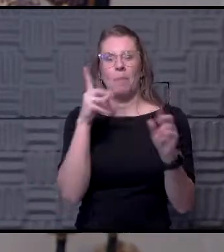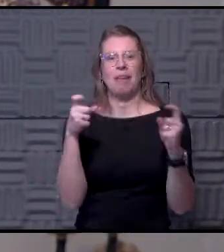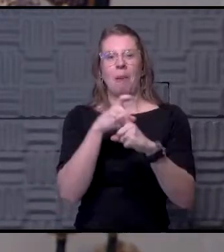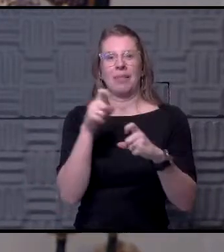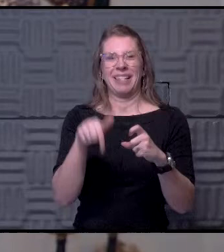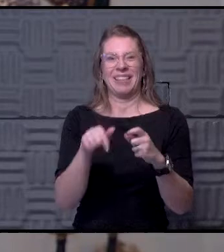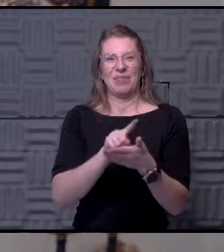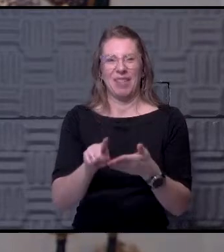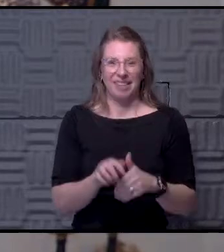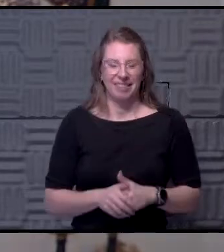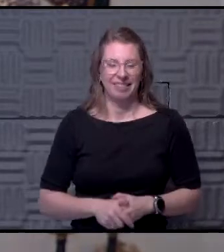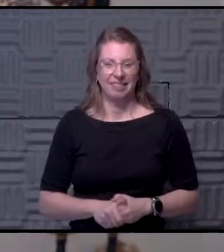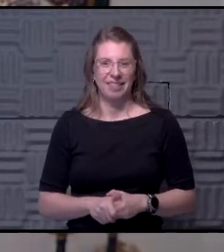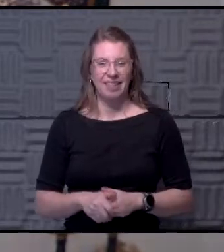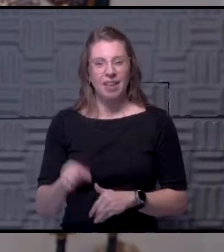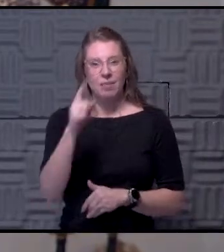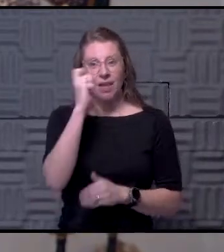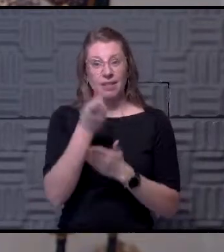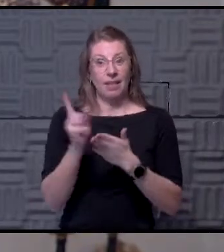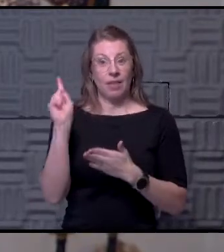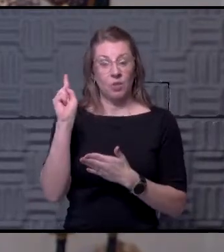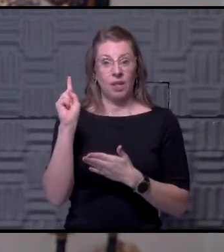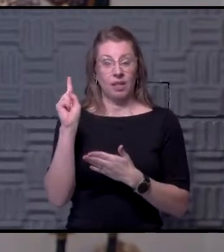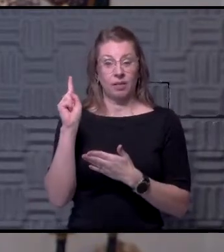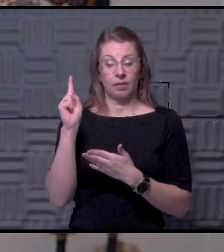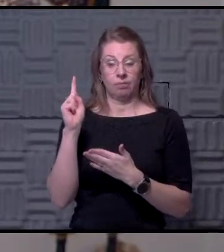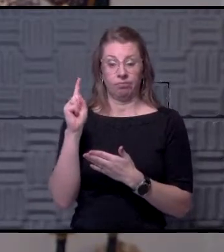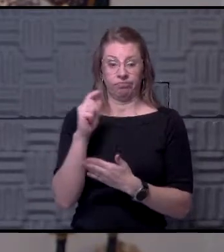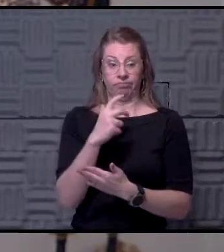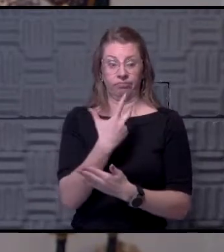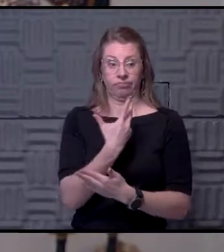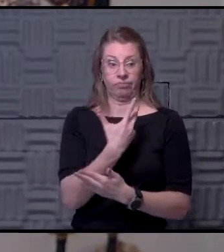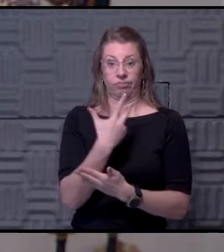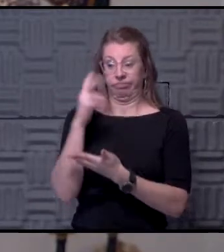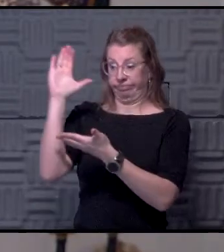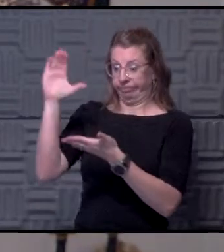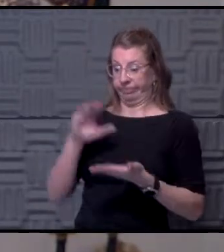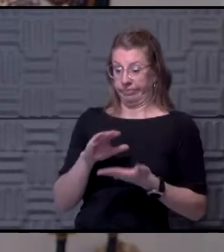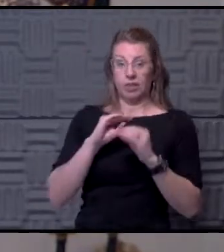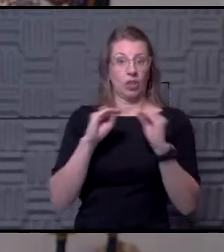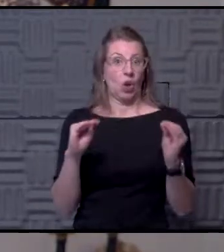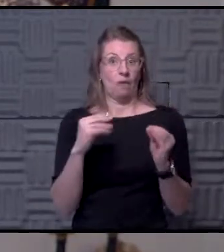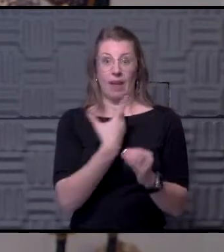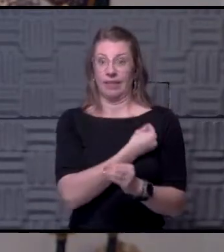week because last week we didn't get administered any vaccine, so this